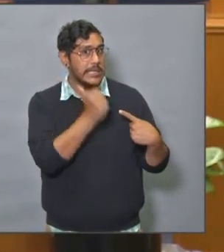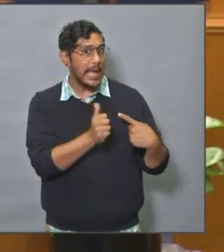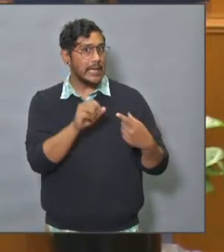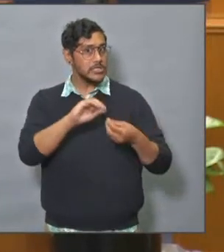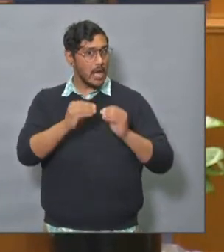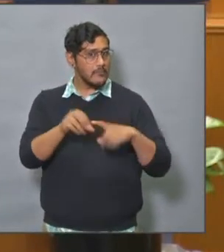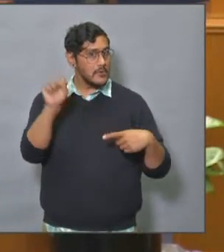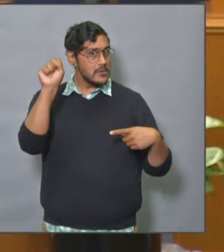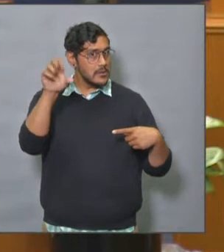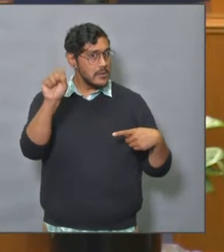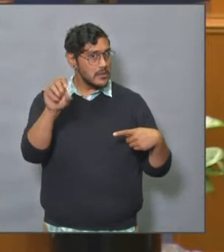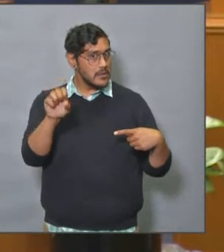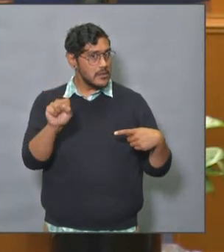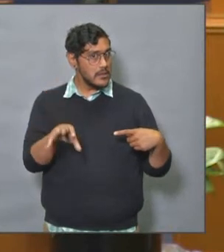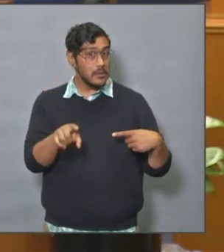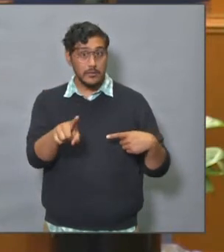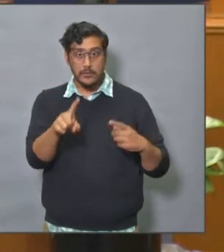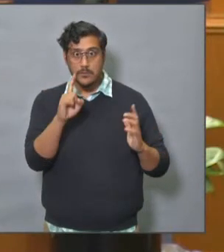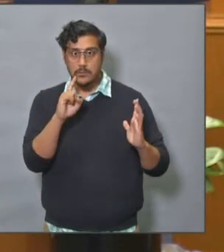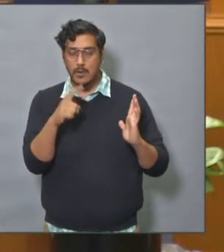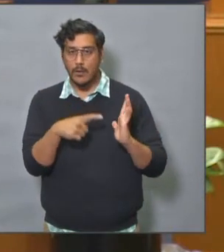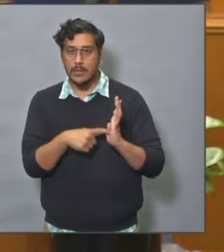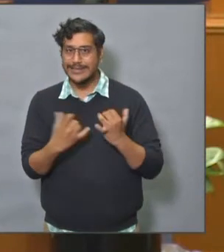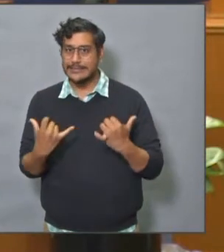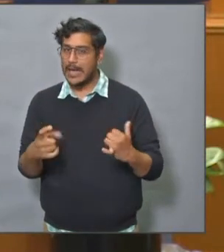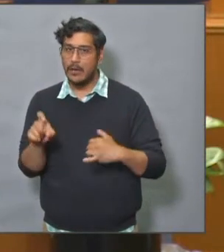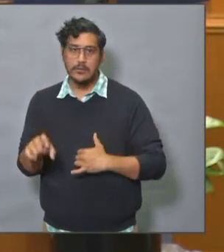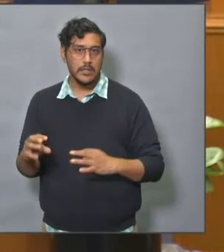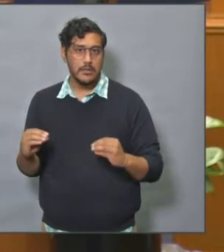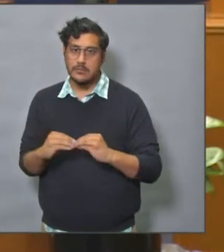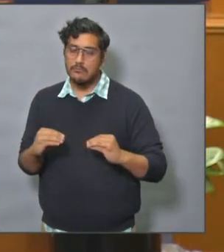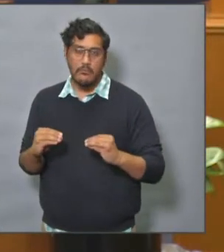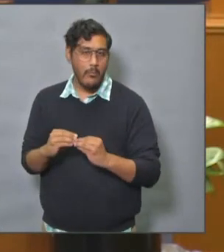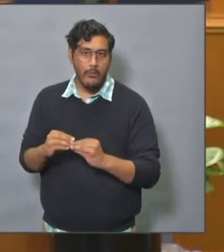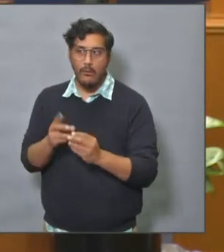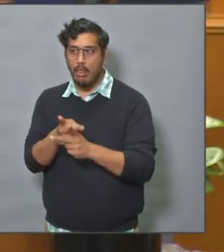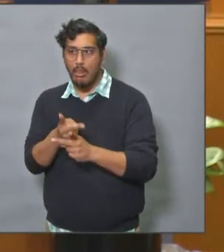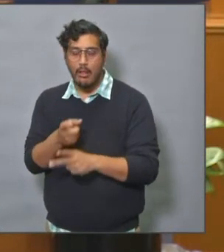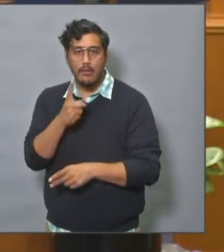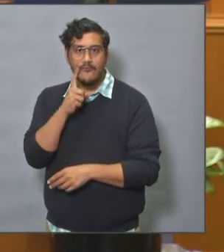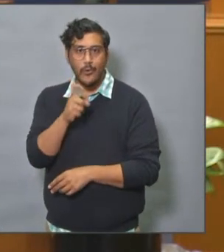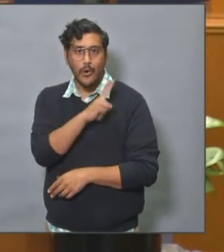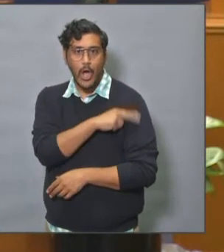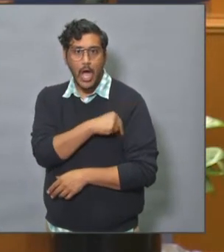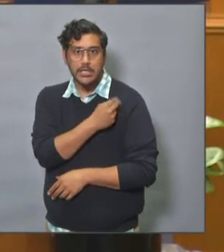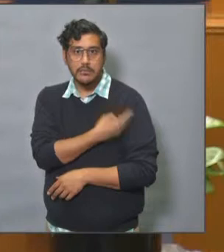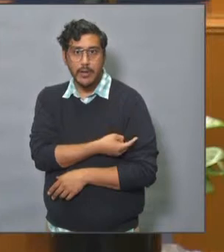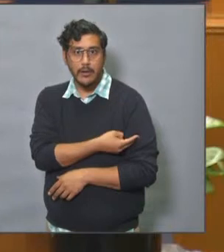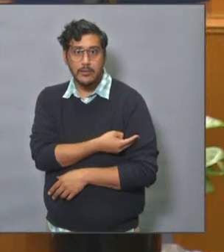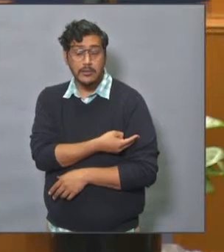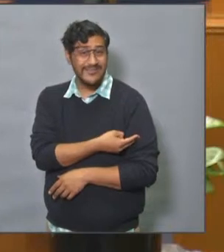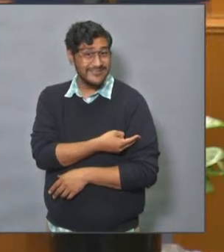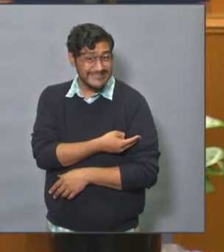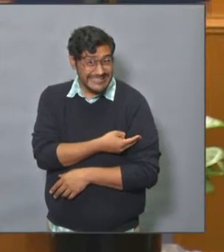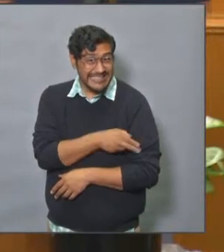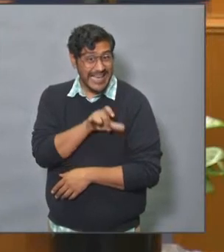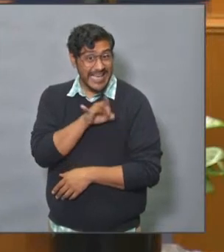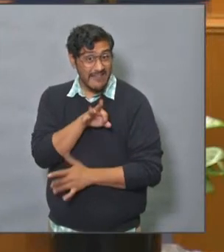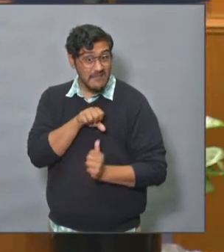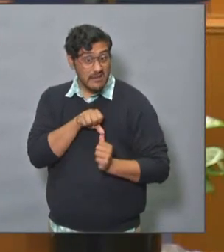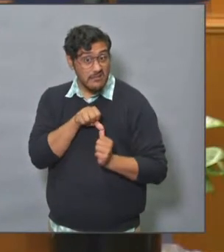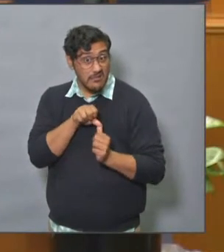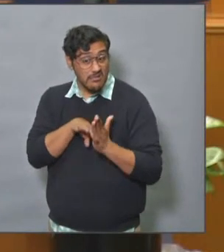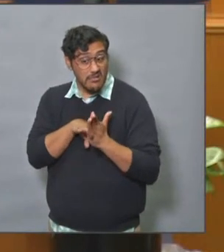that's required for hospitals to provide. And at some point, you turn that corner where you're actually